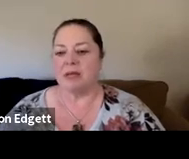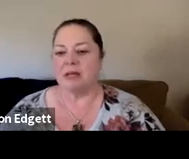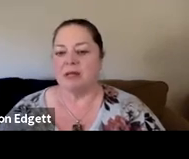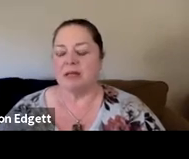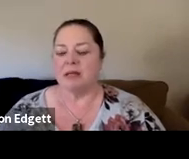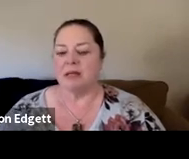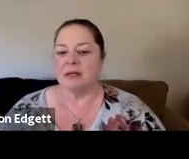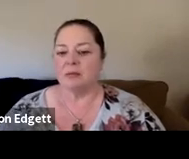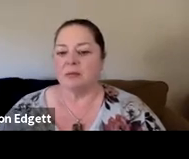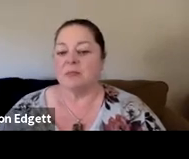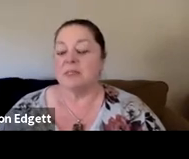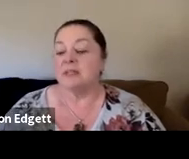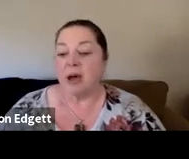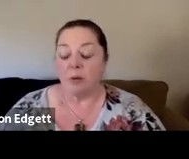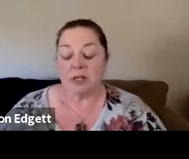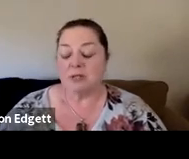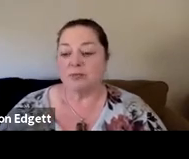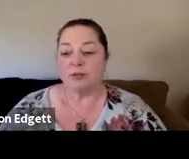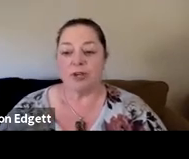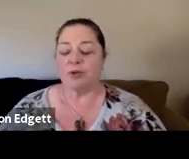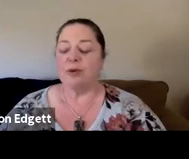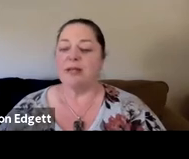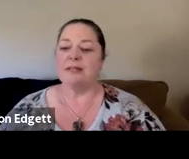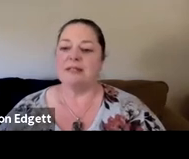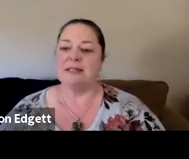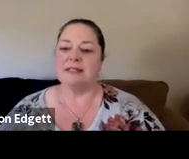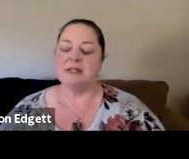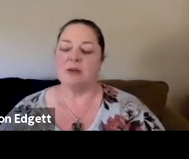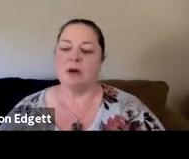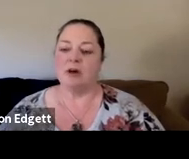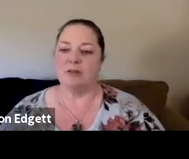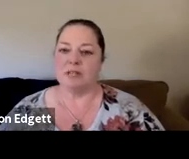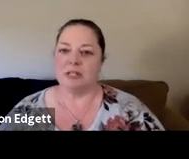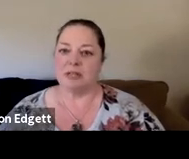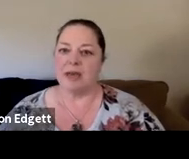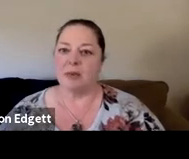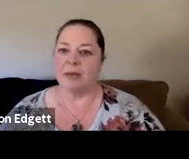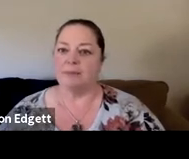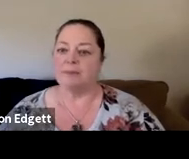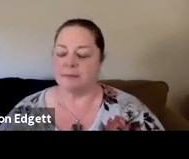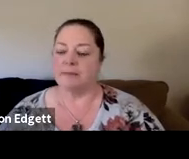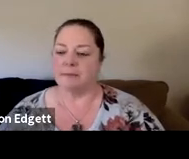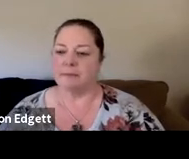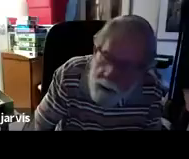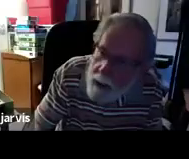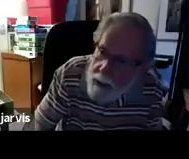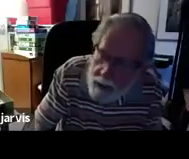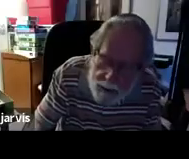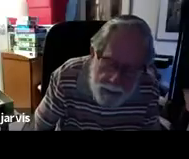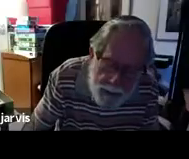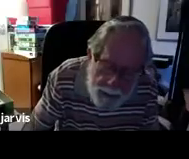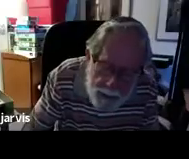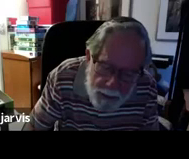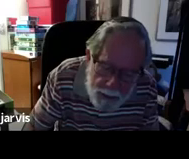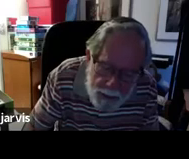we can see if that works for you and continue our conversation that way. Okay,